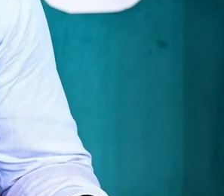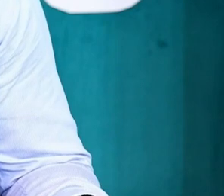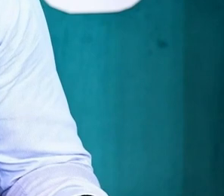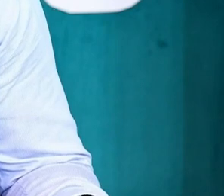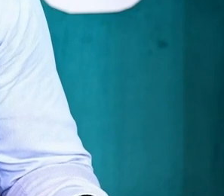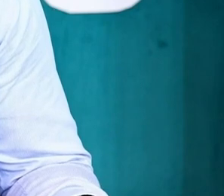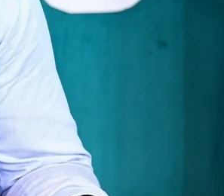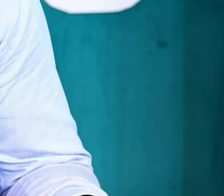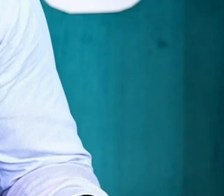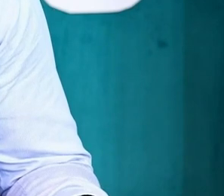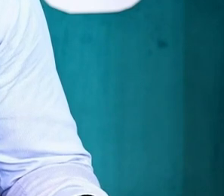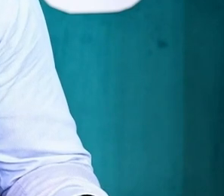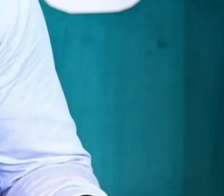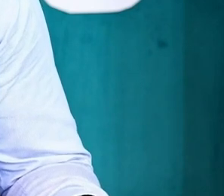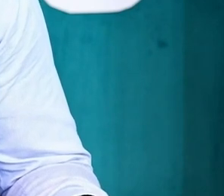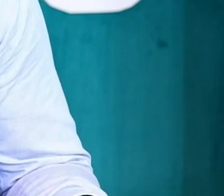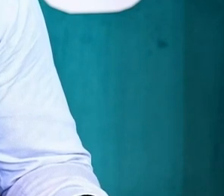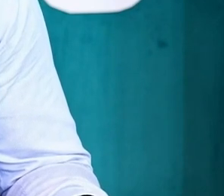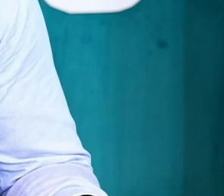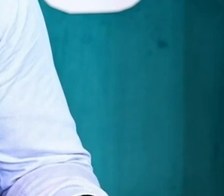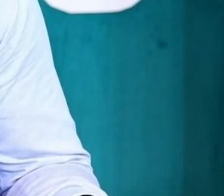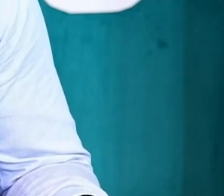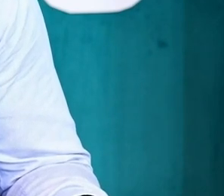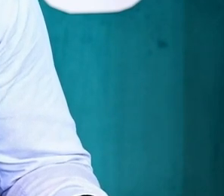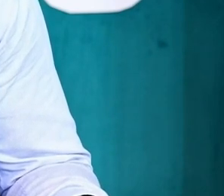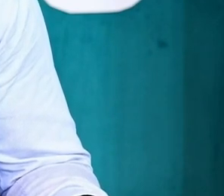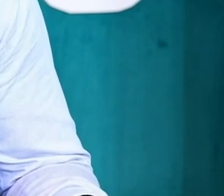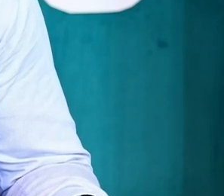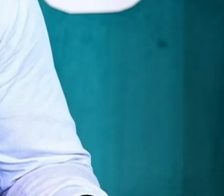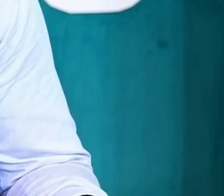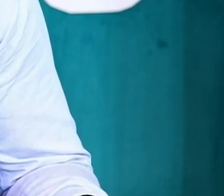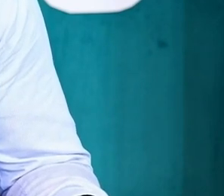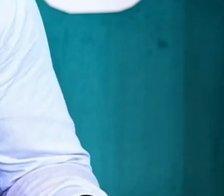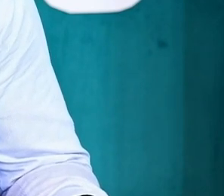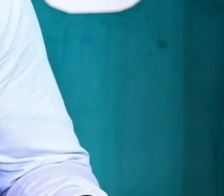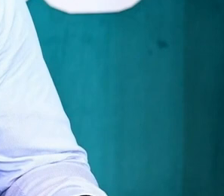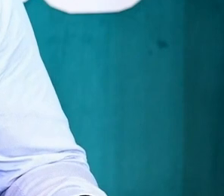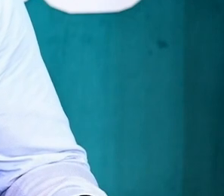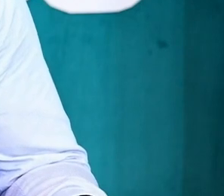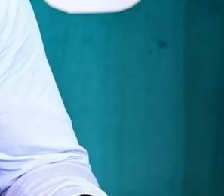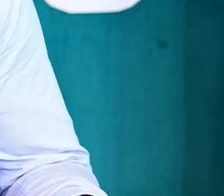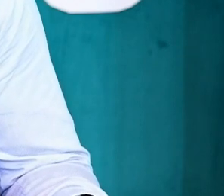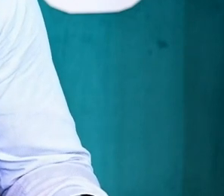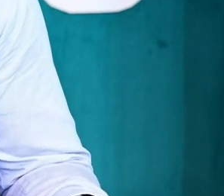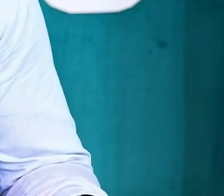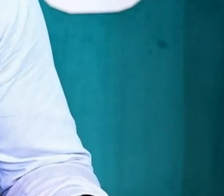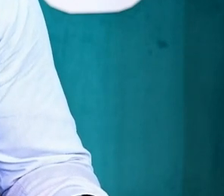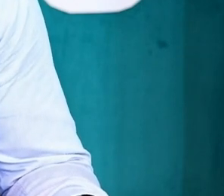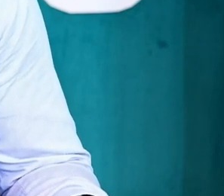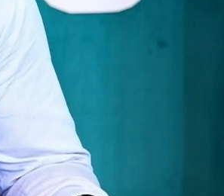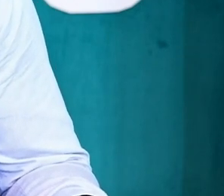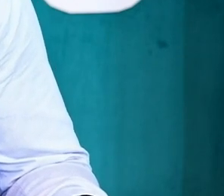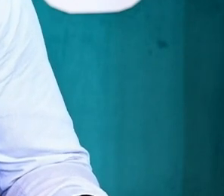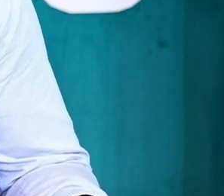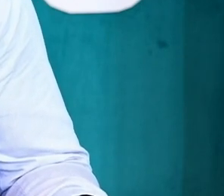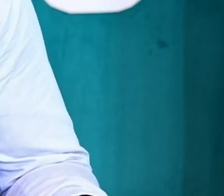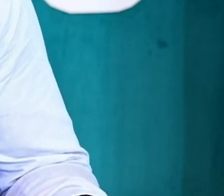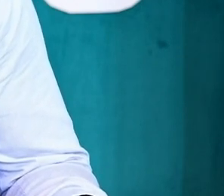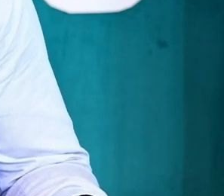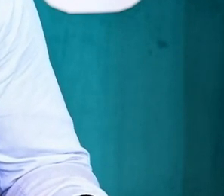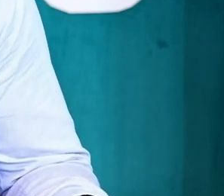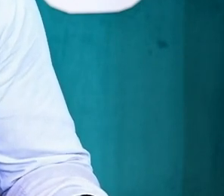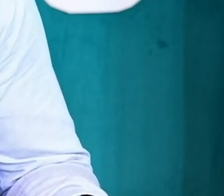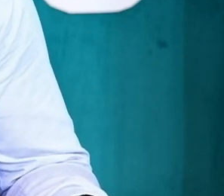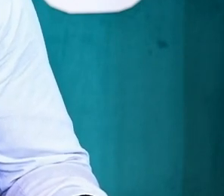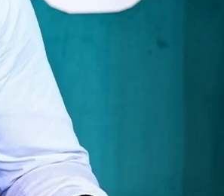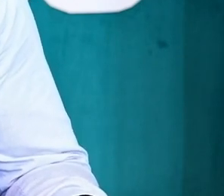So it tells like, life is not going to be all about walking the path. But also there are those times when you feel